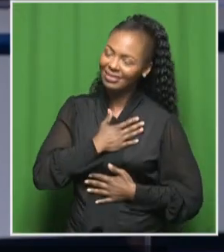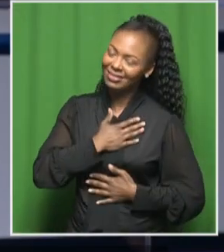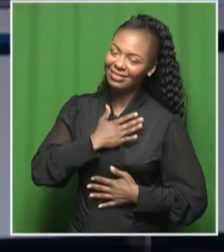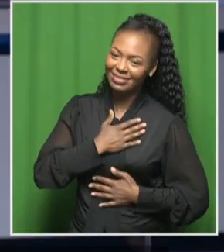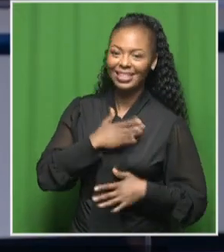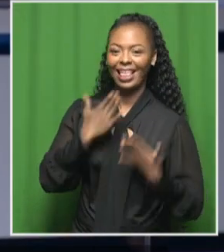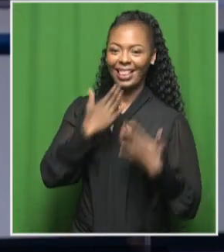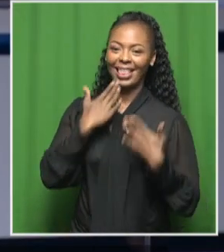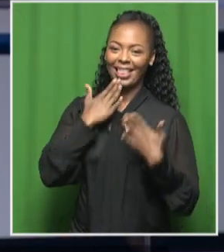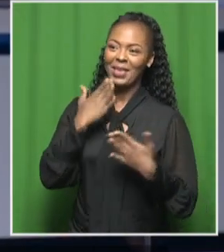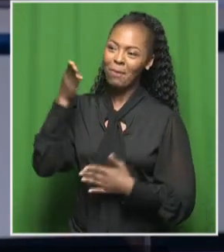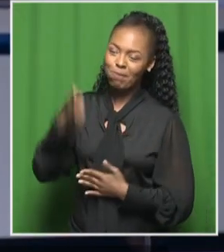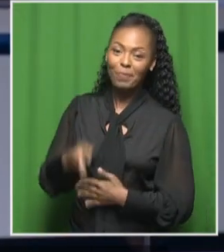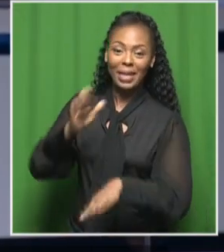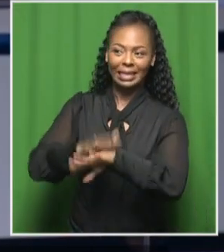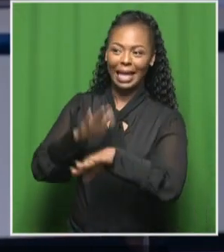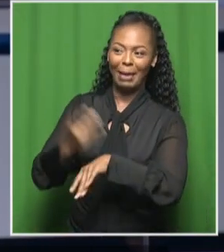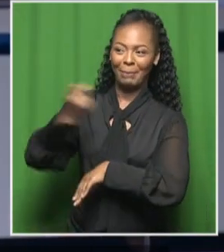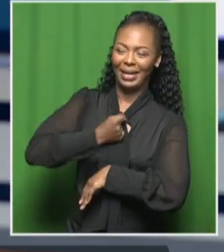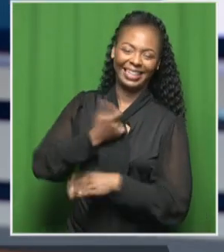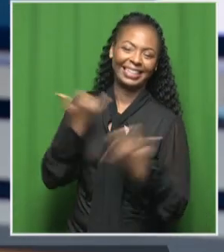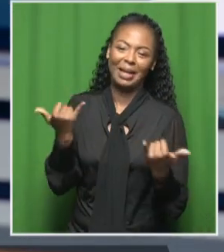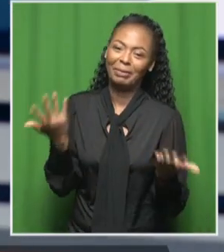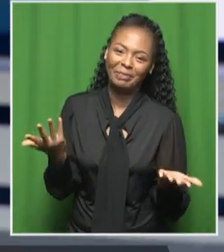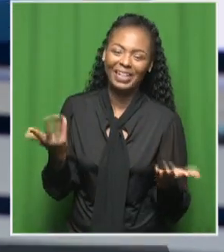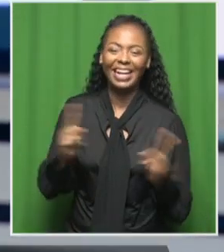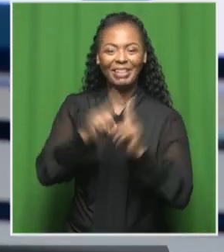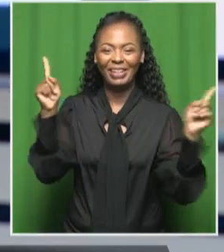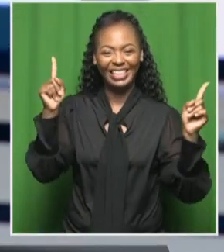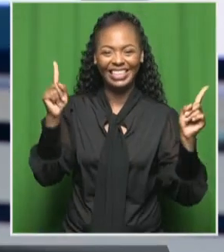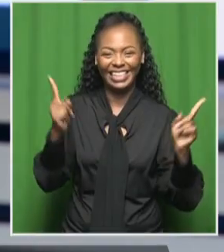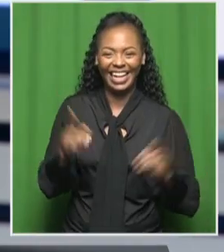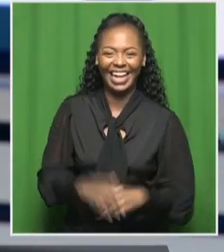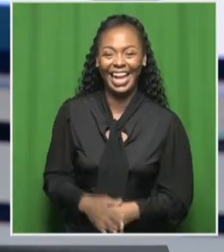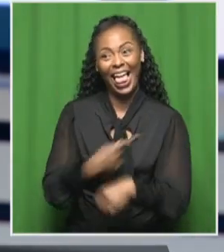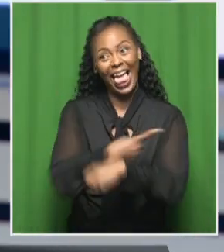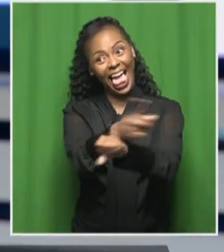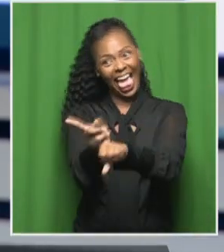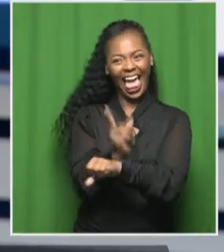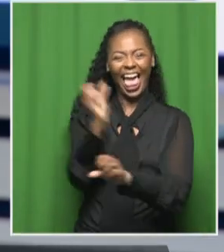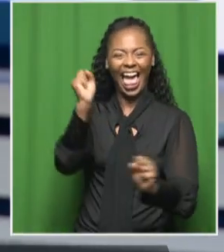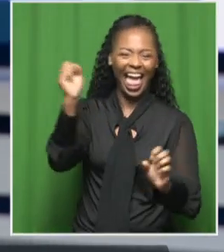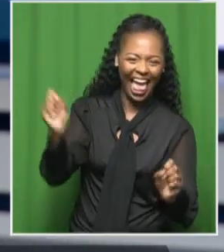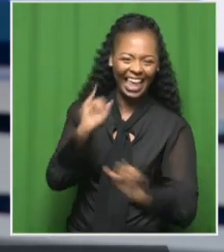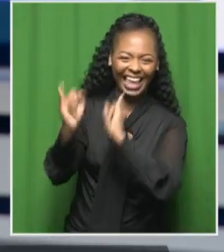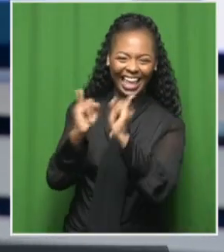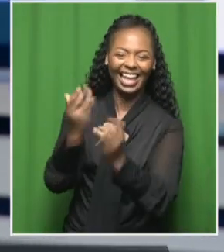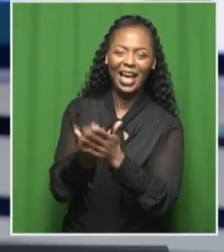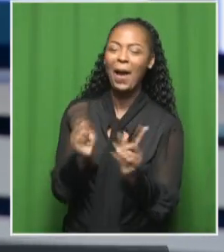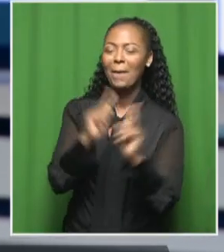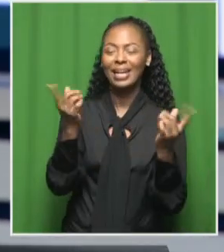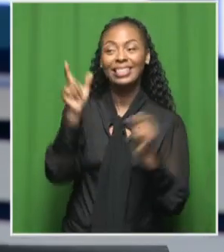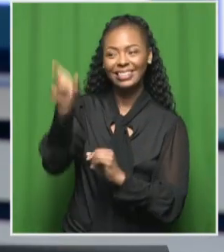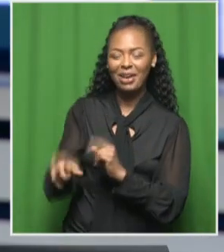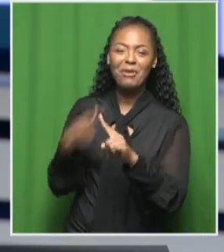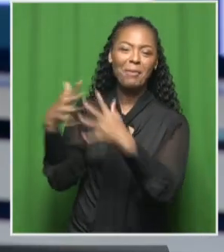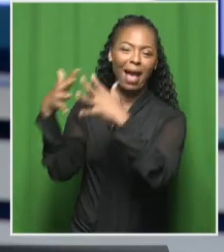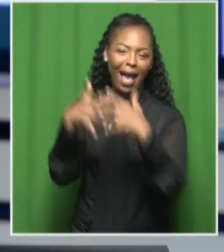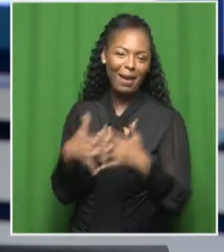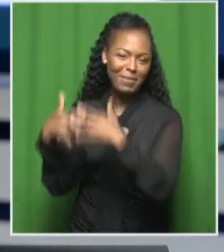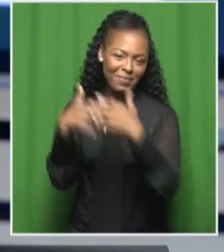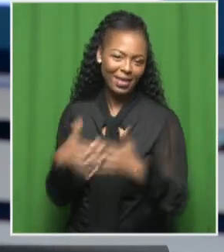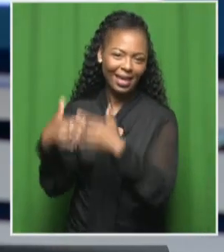screaming at me about time. But, of course, I was never going to cut that short. American singer-songwriter Johnny Gill with us this morning,